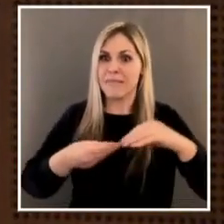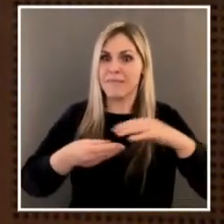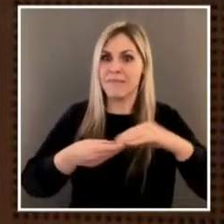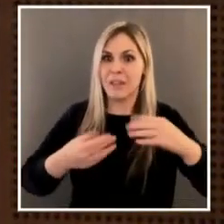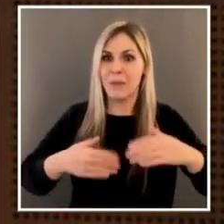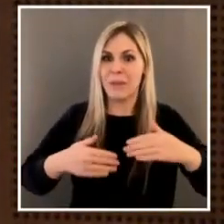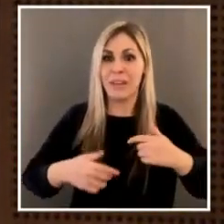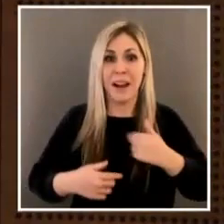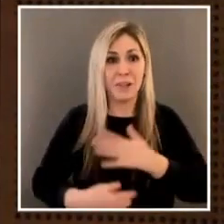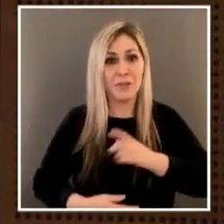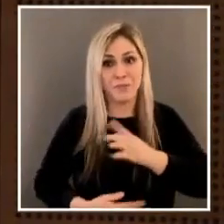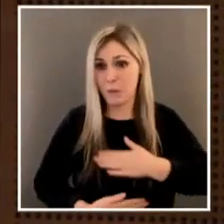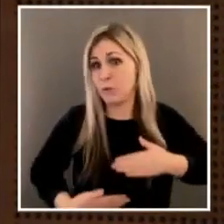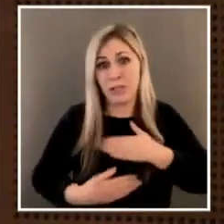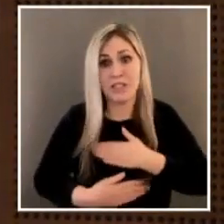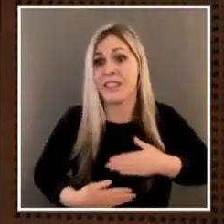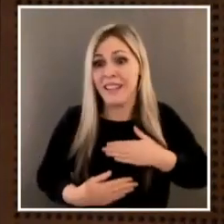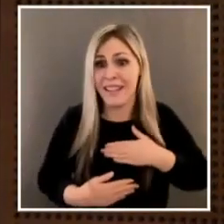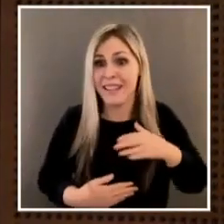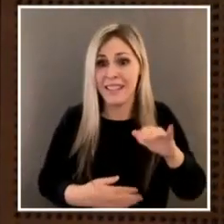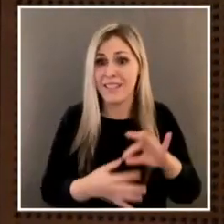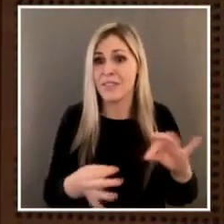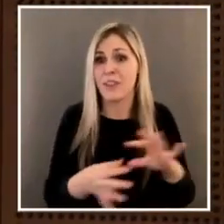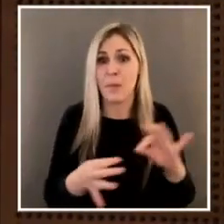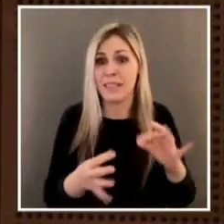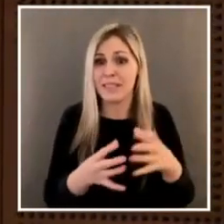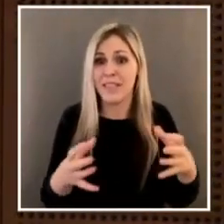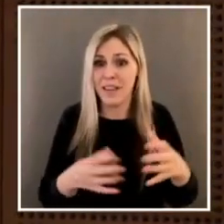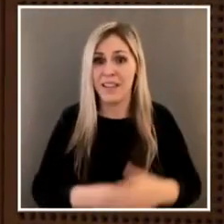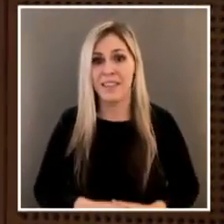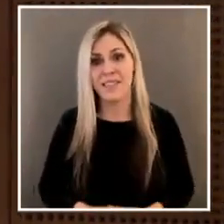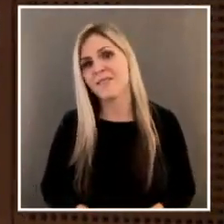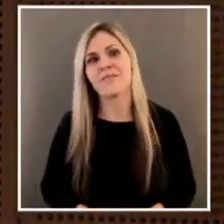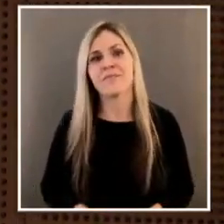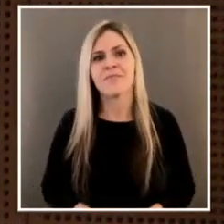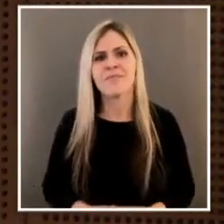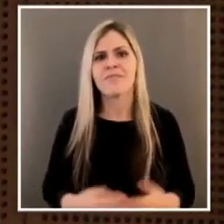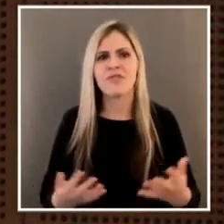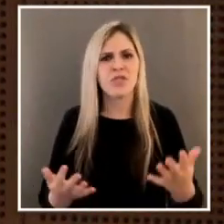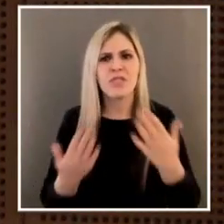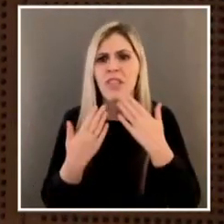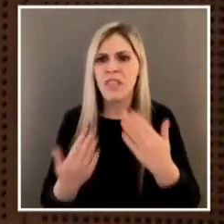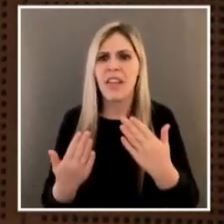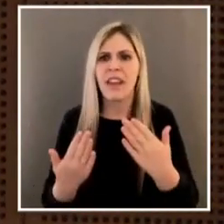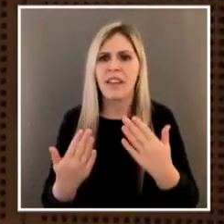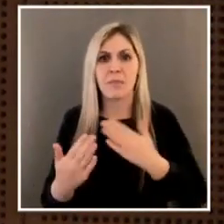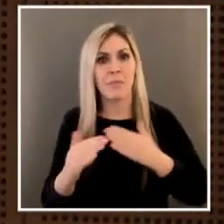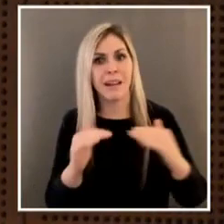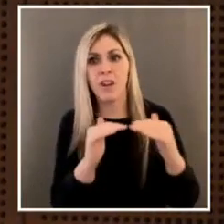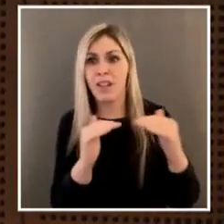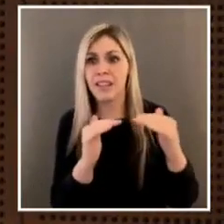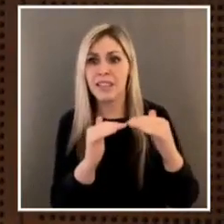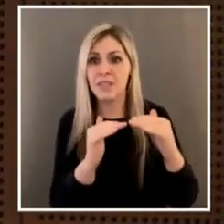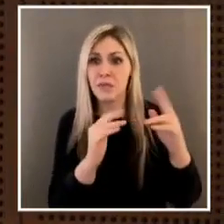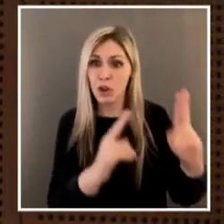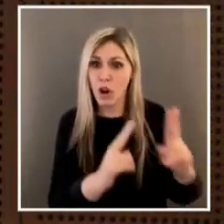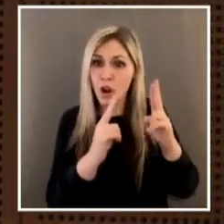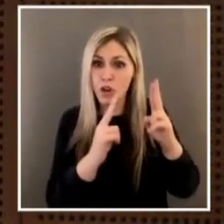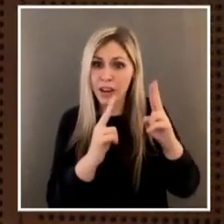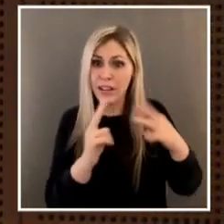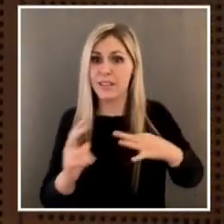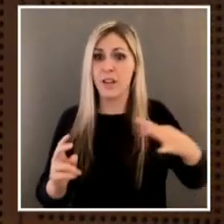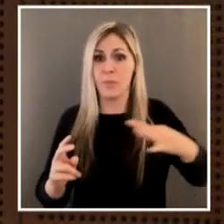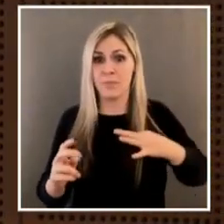I appreciate it very, very much. I want to thank all of my colleagues for this honor and the